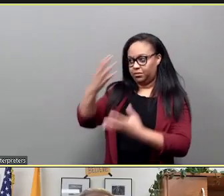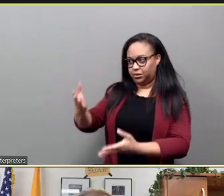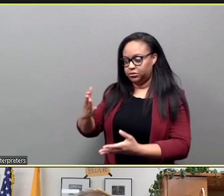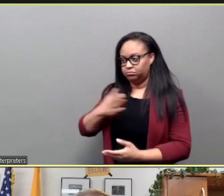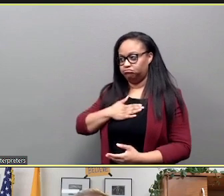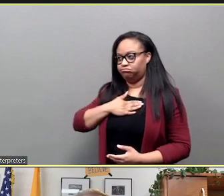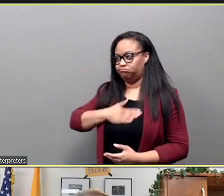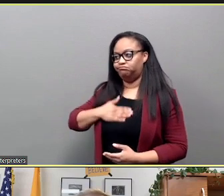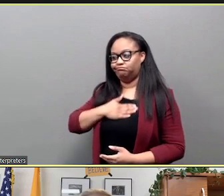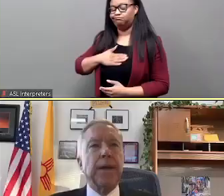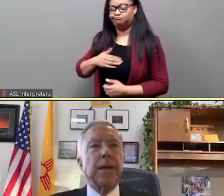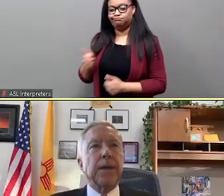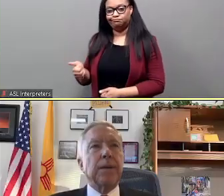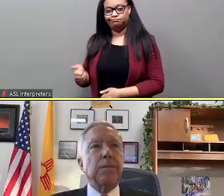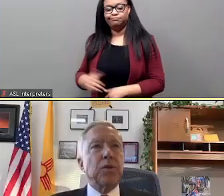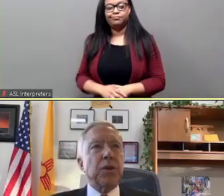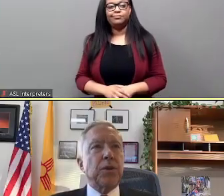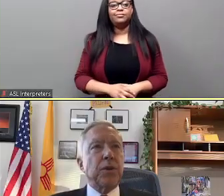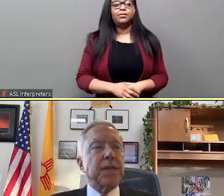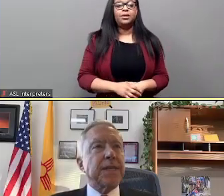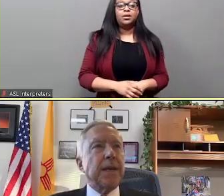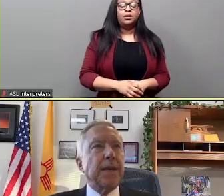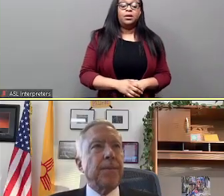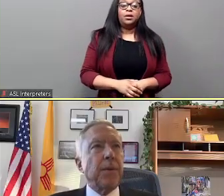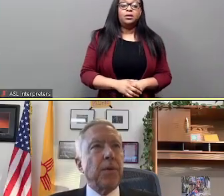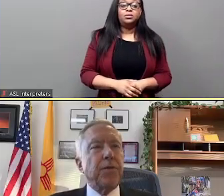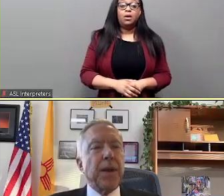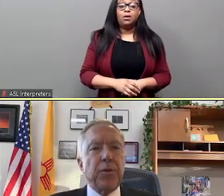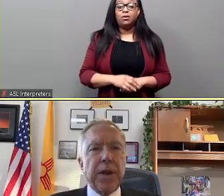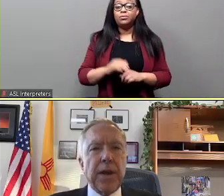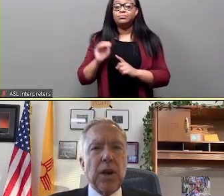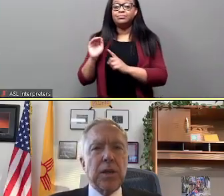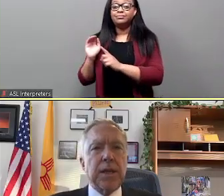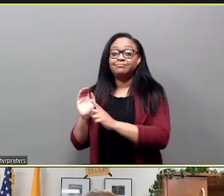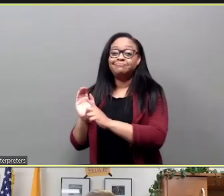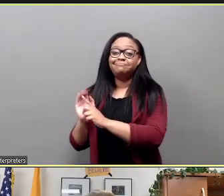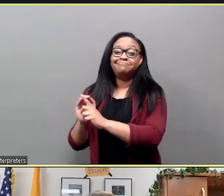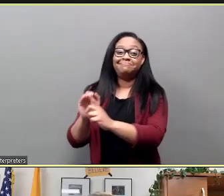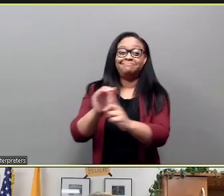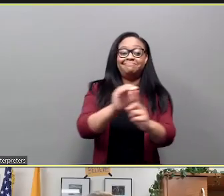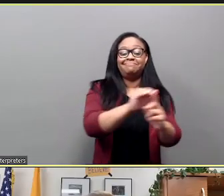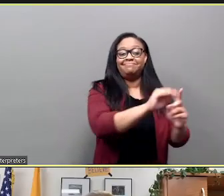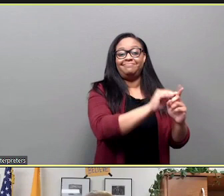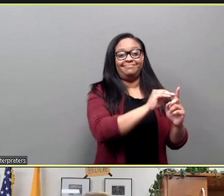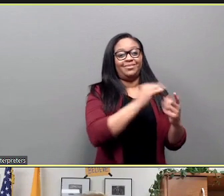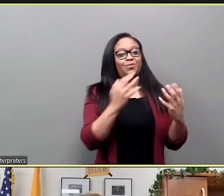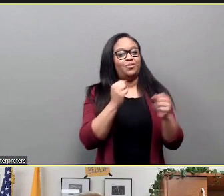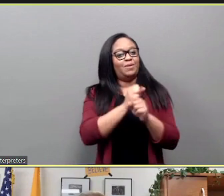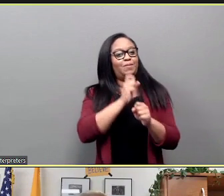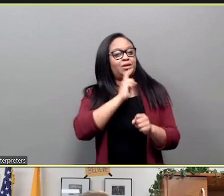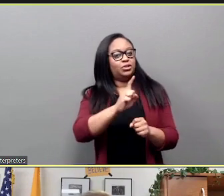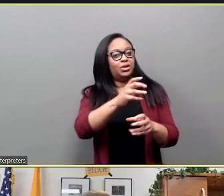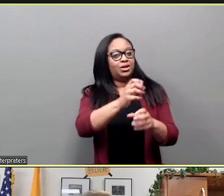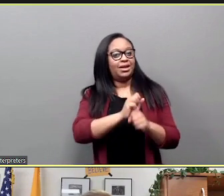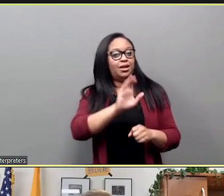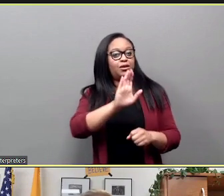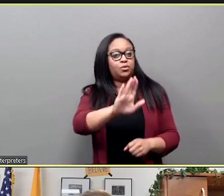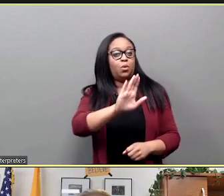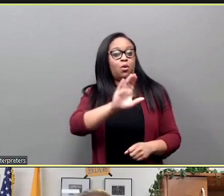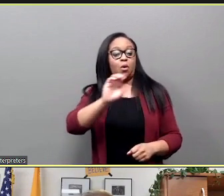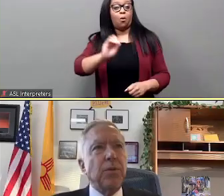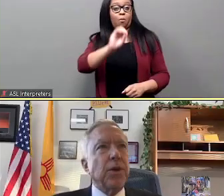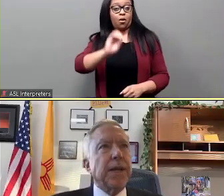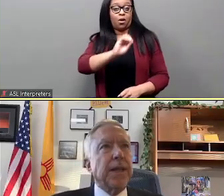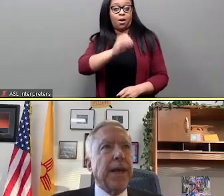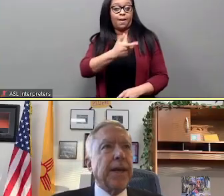your flu and Omicron boosters. My wife and I both got ours on a Friday afternoon, late Friday afternoon, about 2